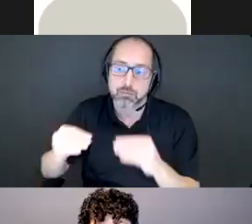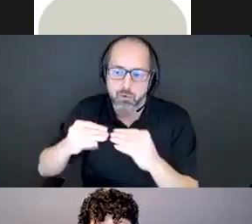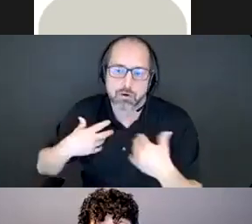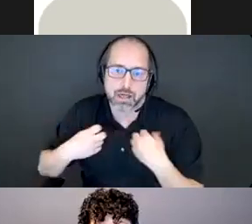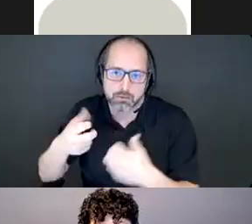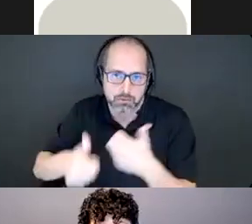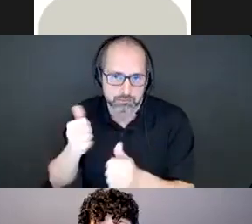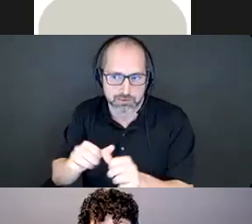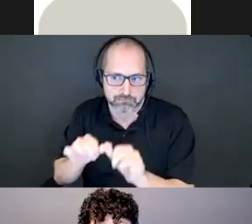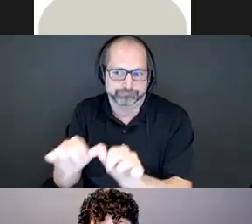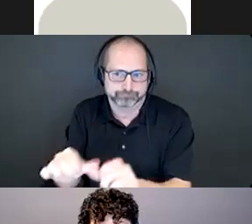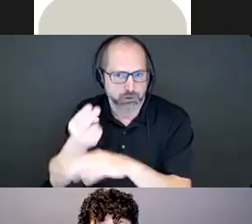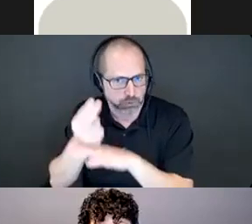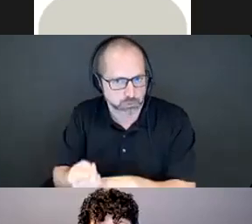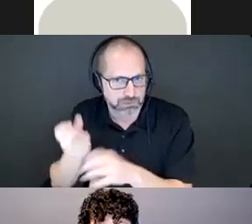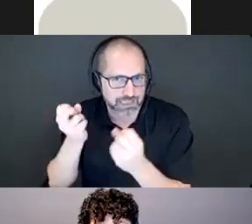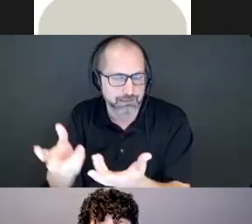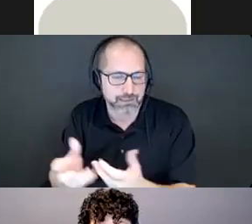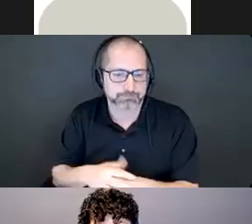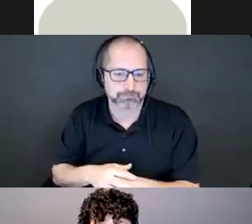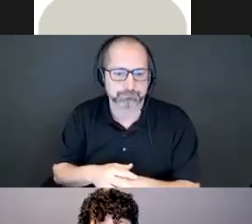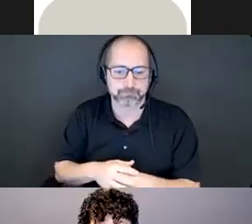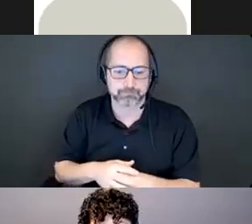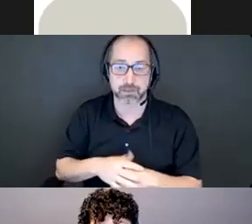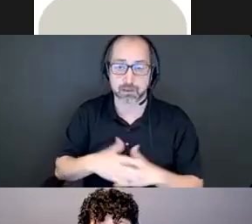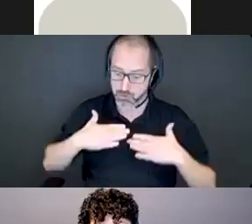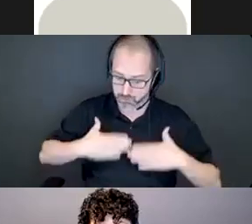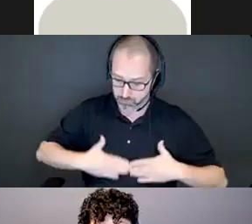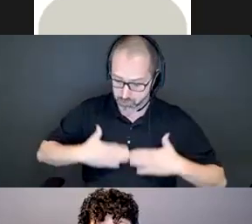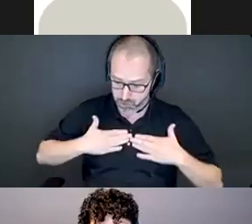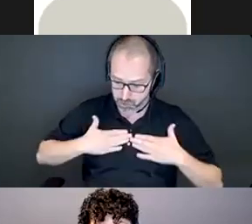for physiological dependence, so tolerance. So it takes